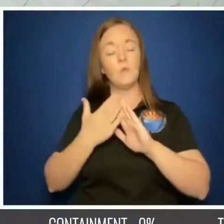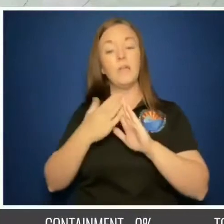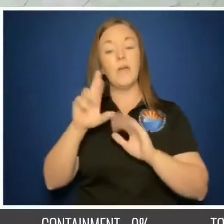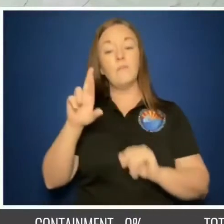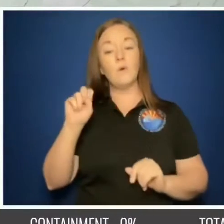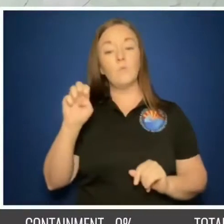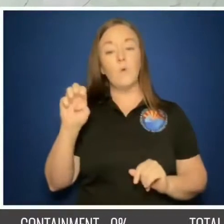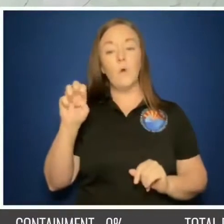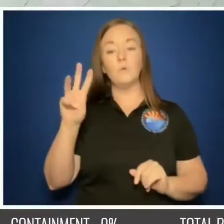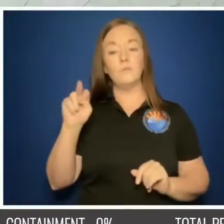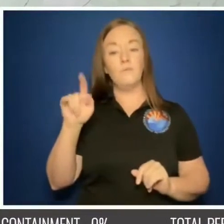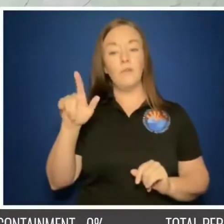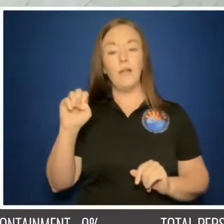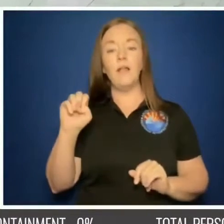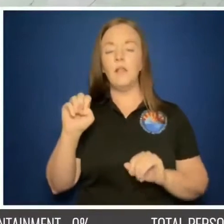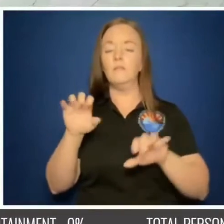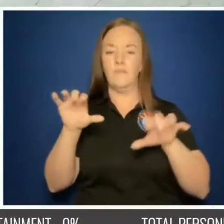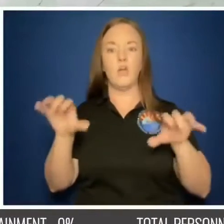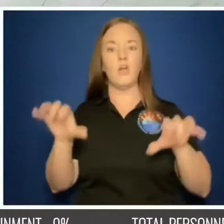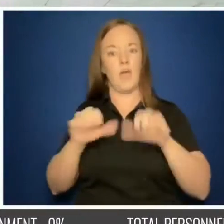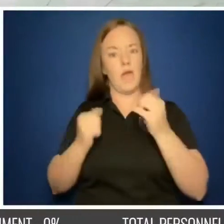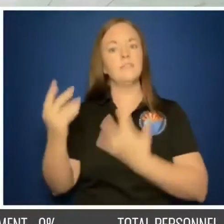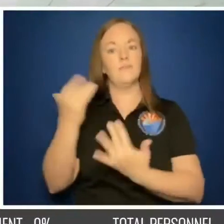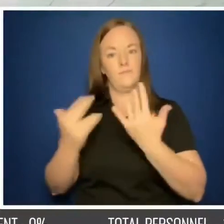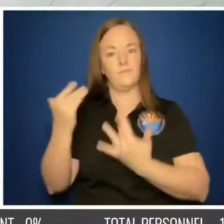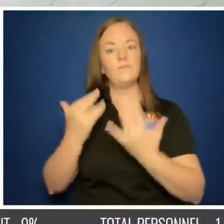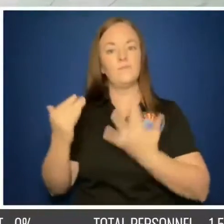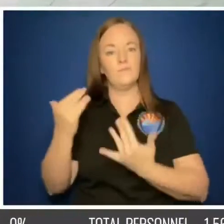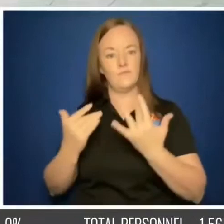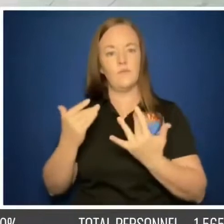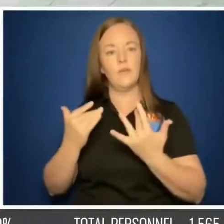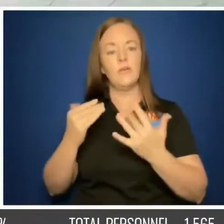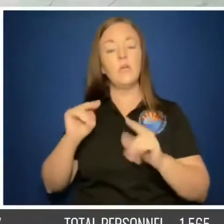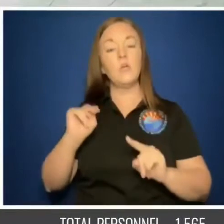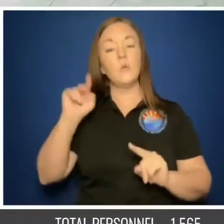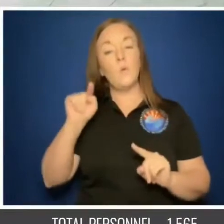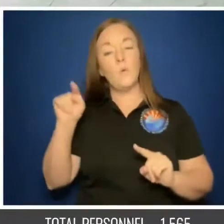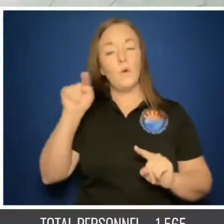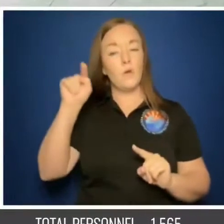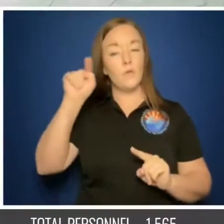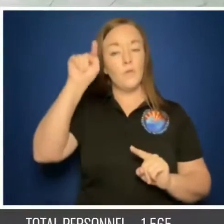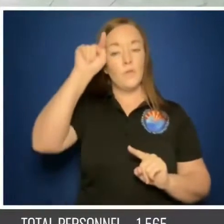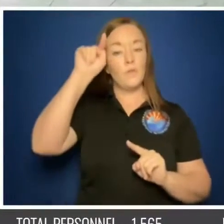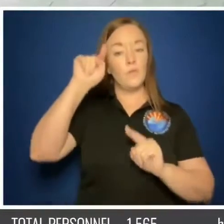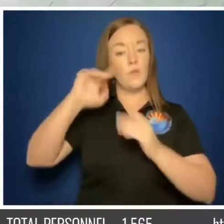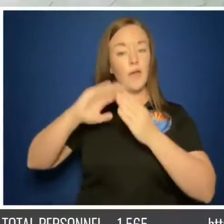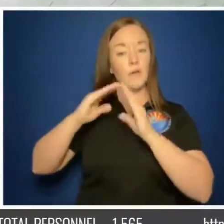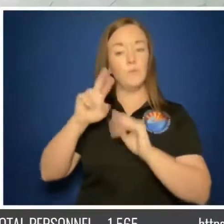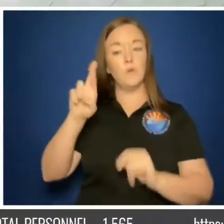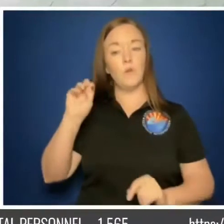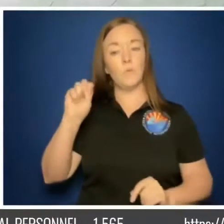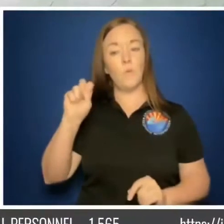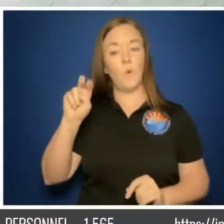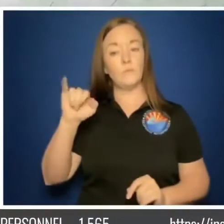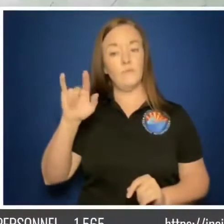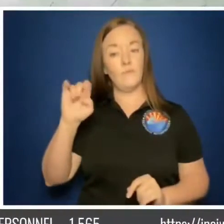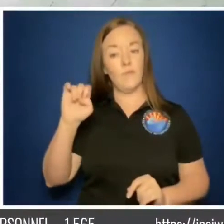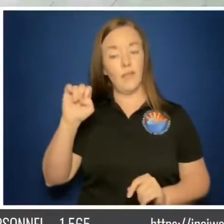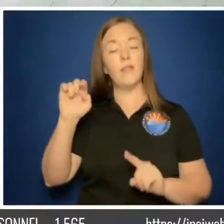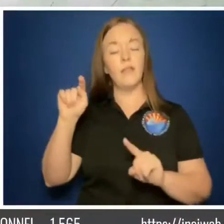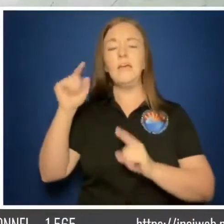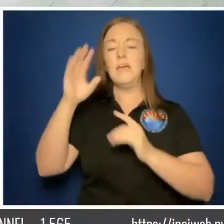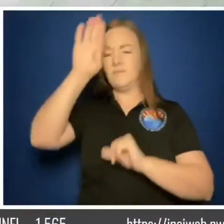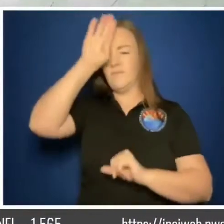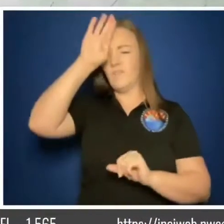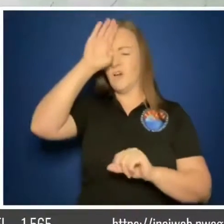active. As you kind of continue north around the northern part of the community here, crews are going direct